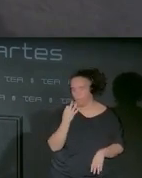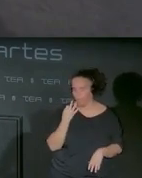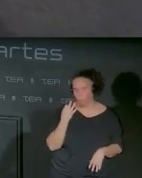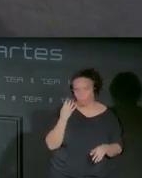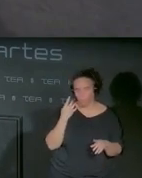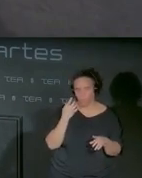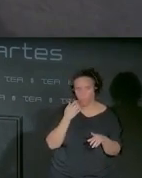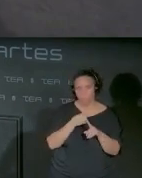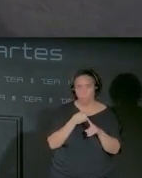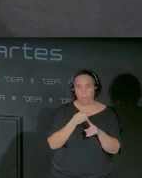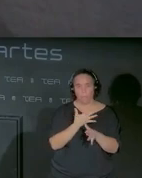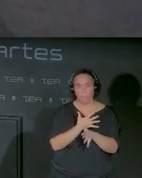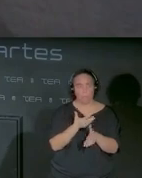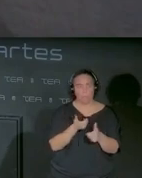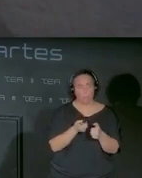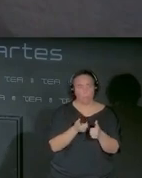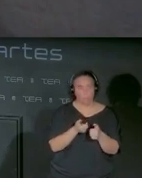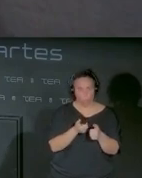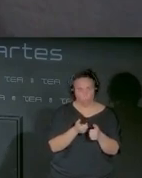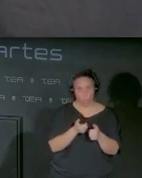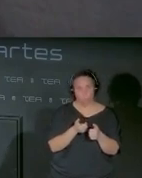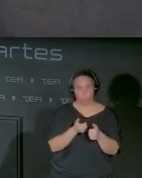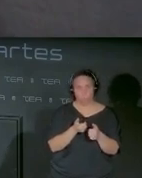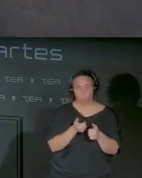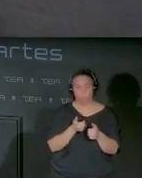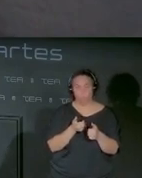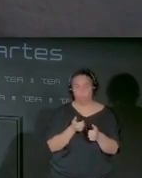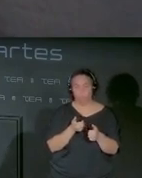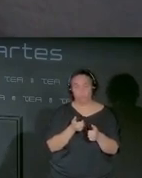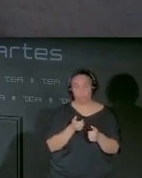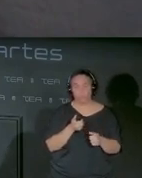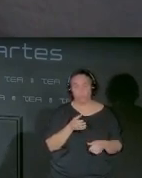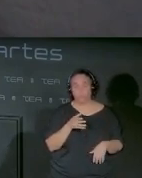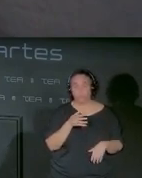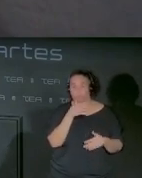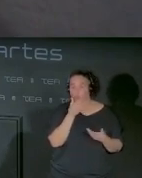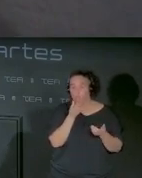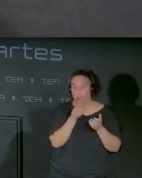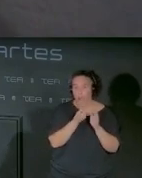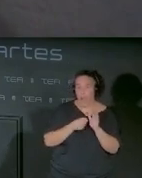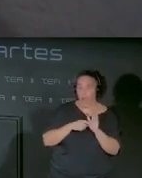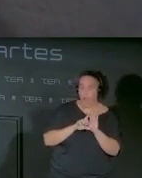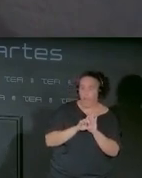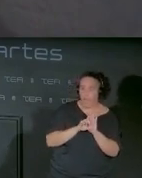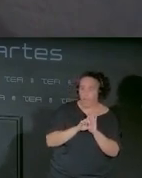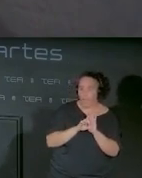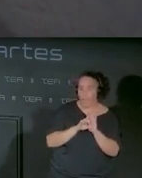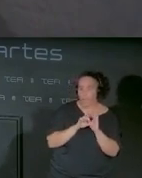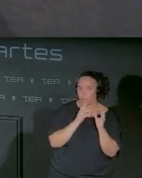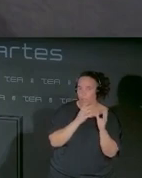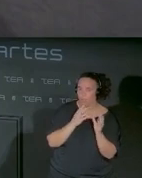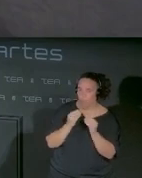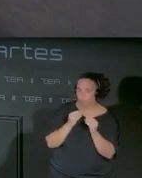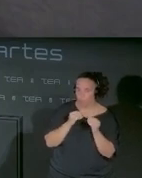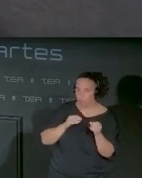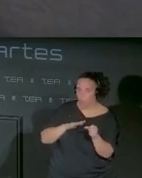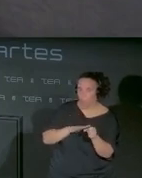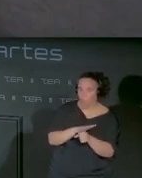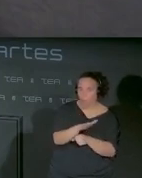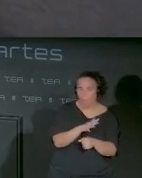legislation that affect games, but they don't think about games. Just like the copyright